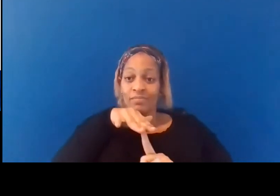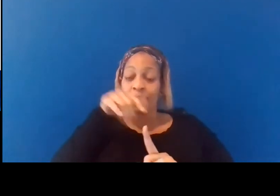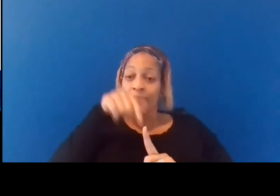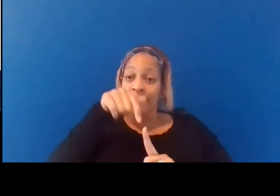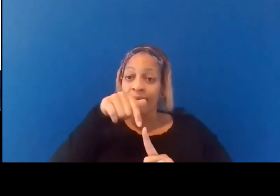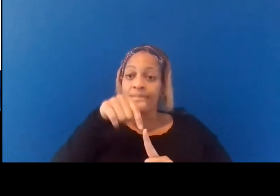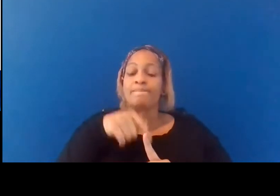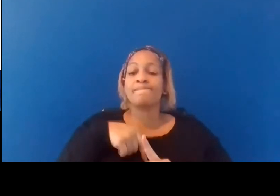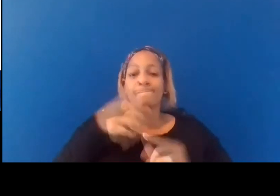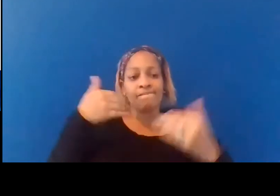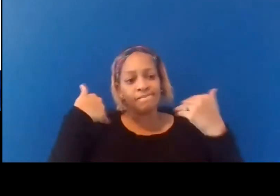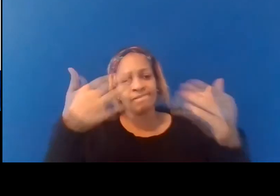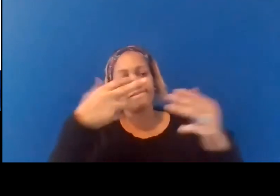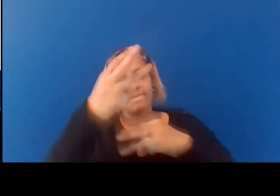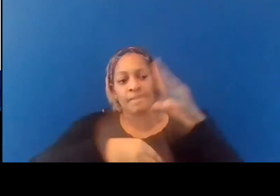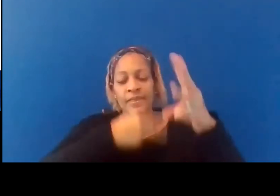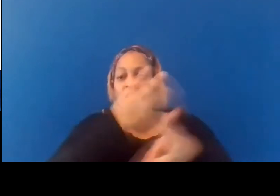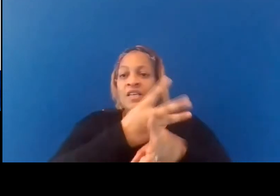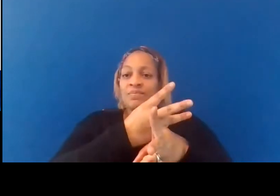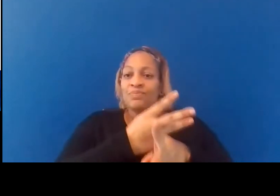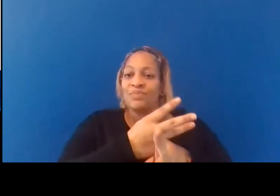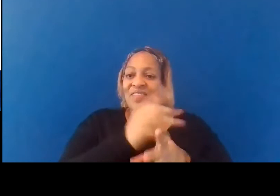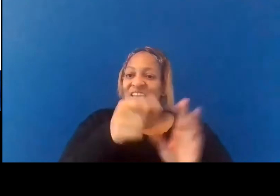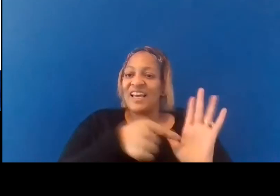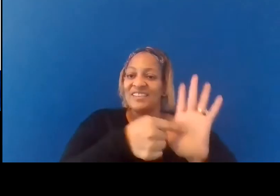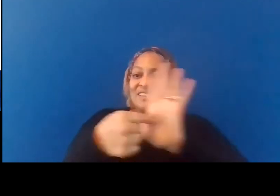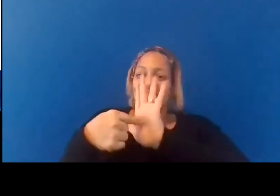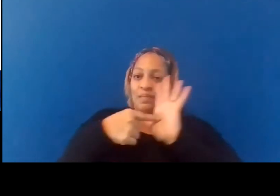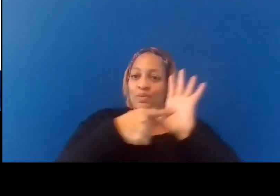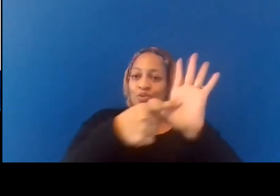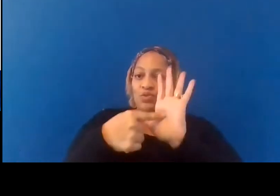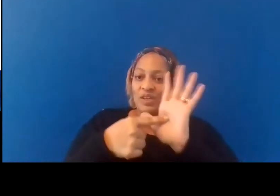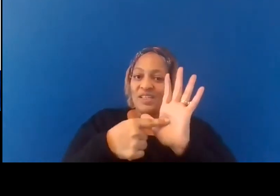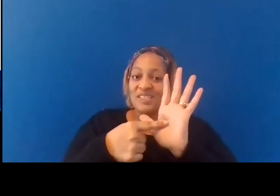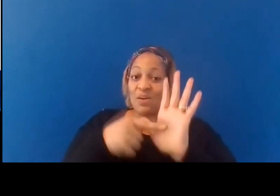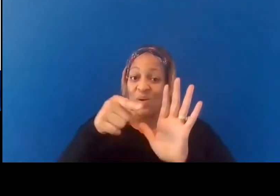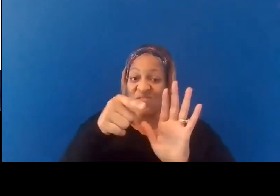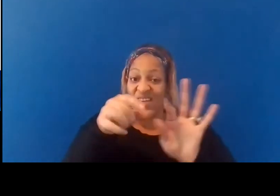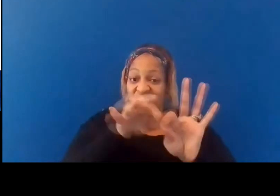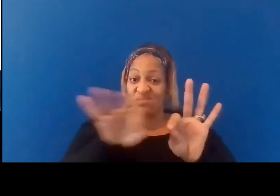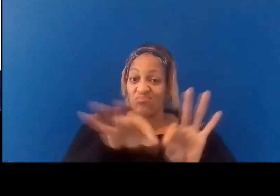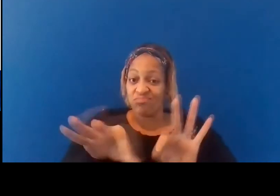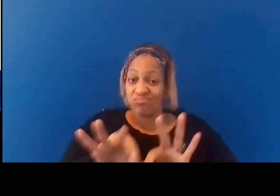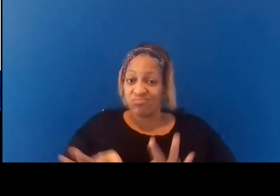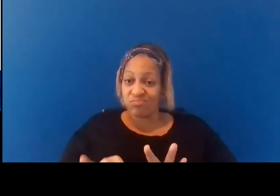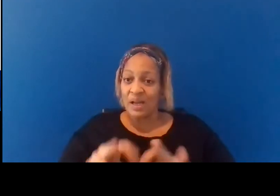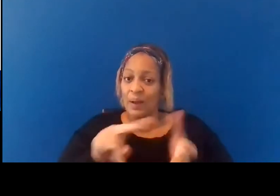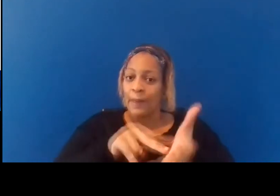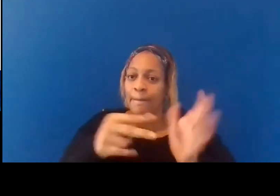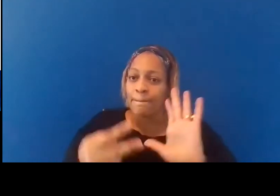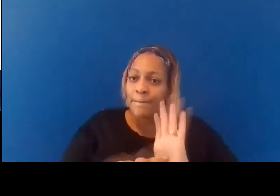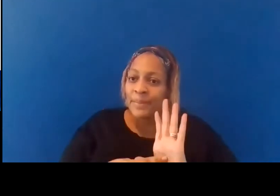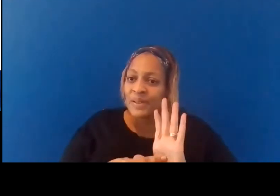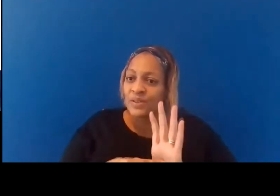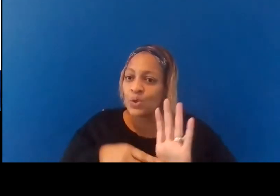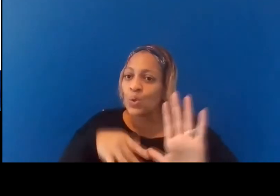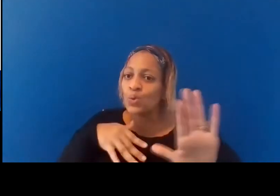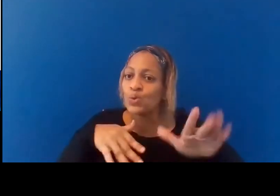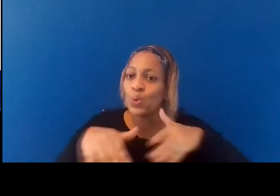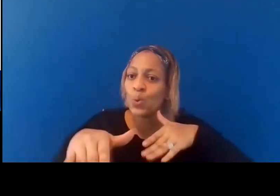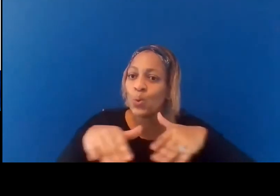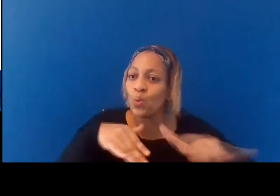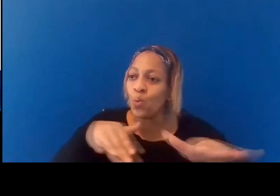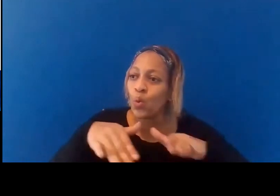world and be the very demonstration of what this means to walk on this